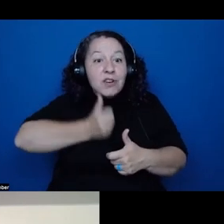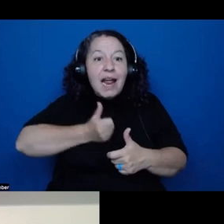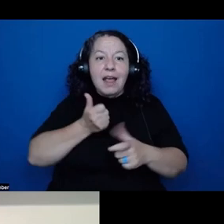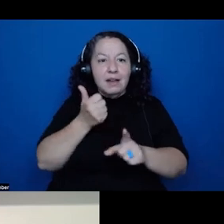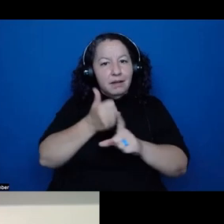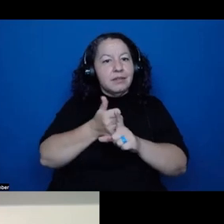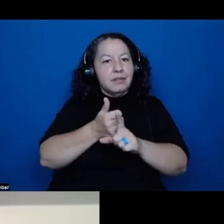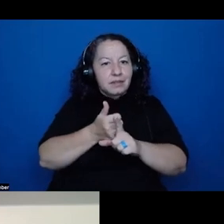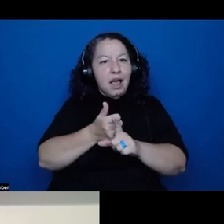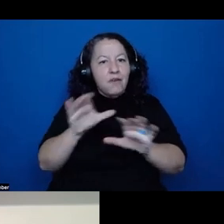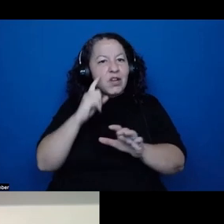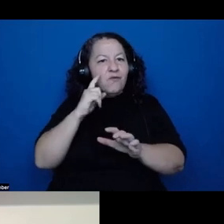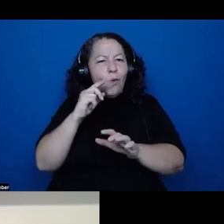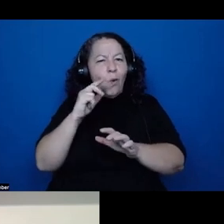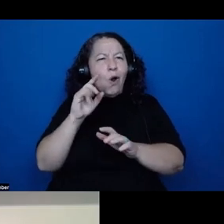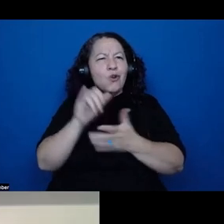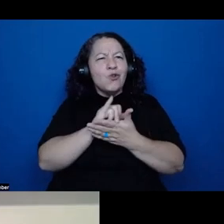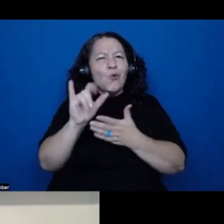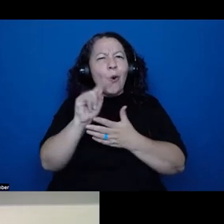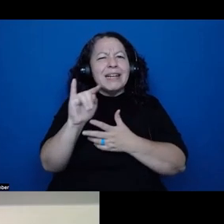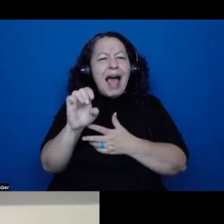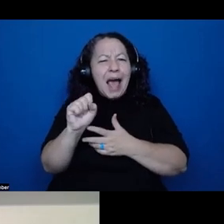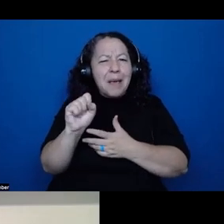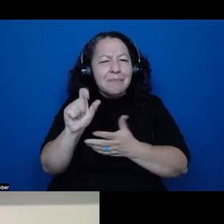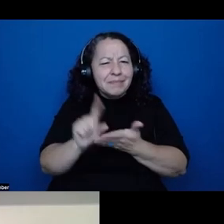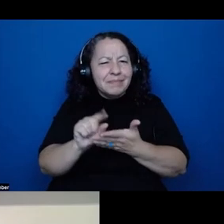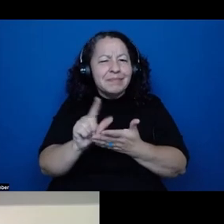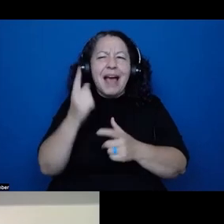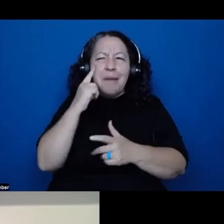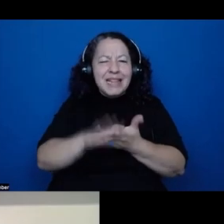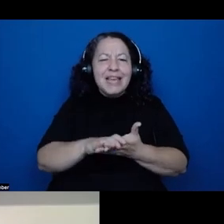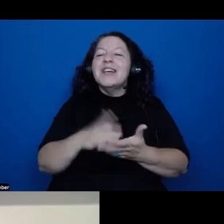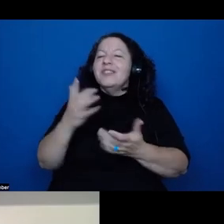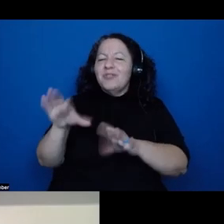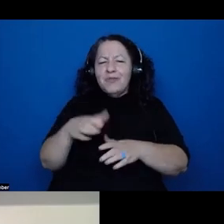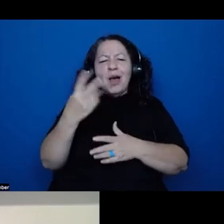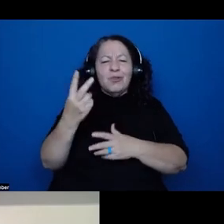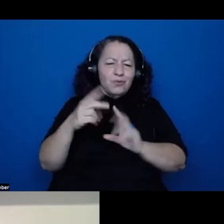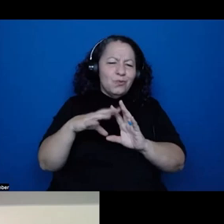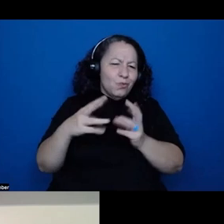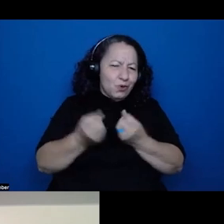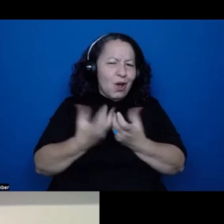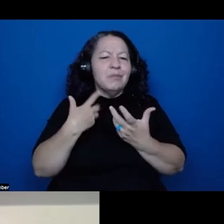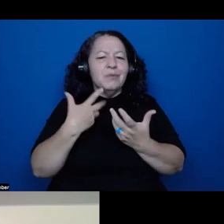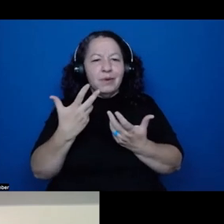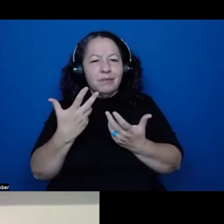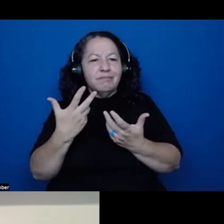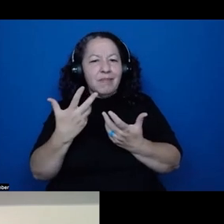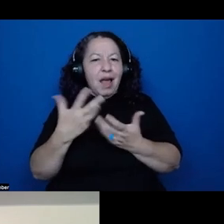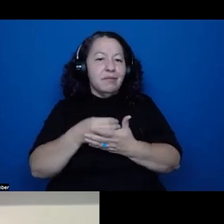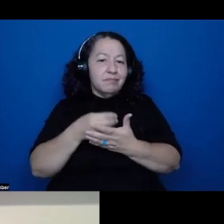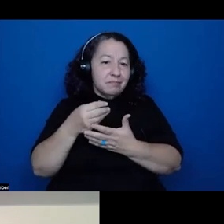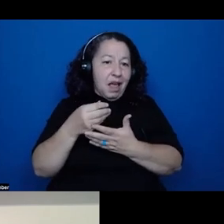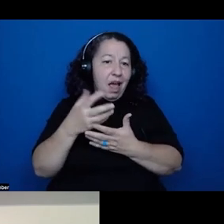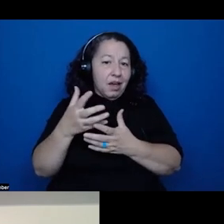York Times, I think. And so I've done a couple of workshops where we've, you know, bought the New York Times, and people have done